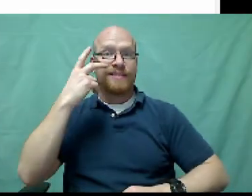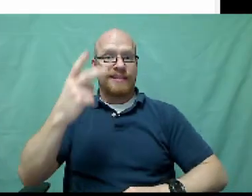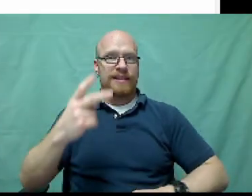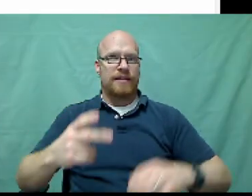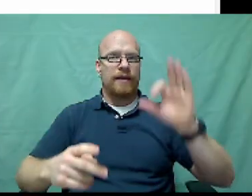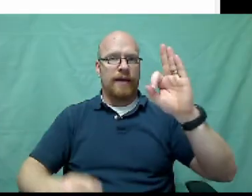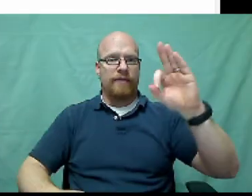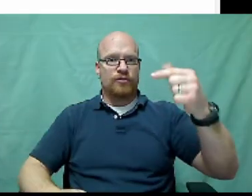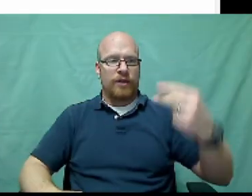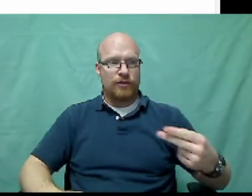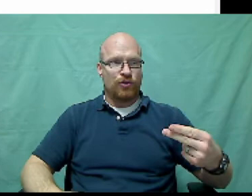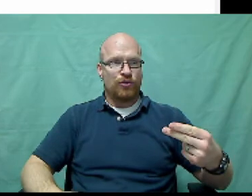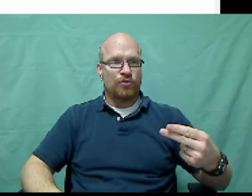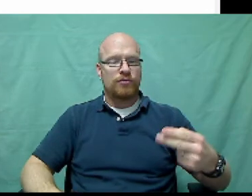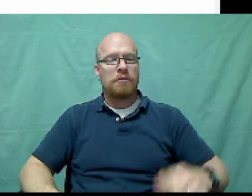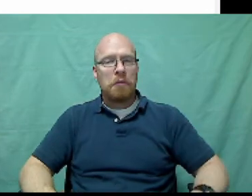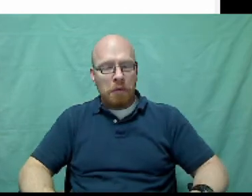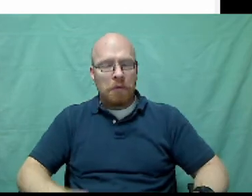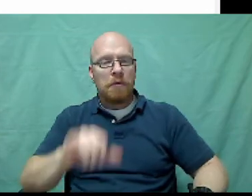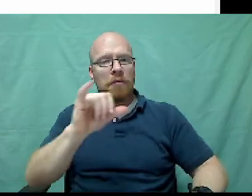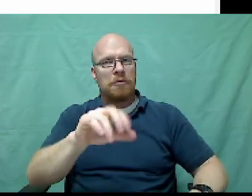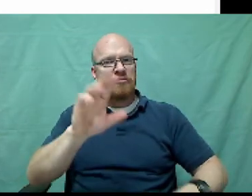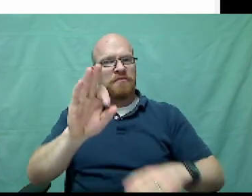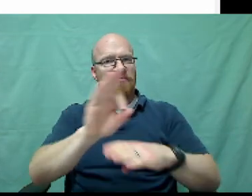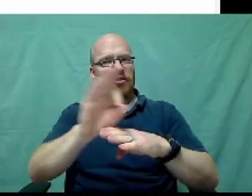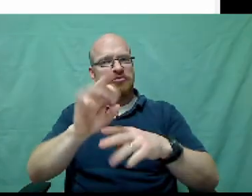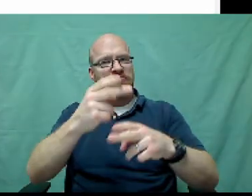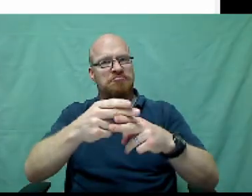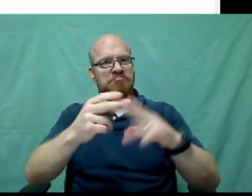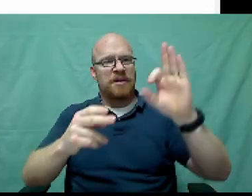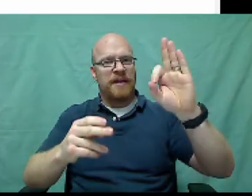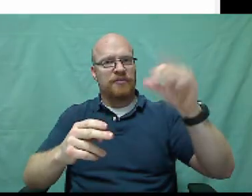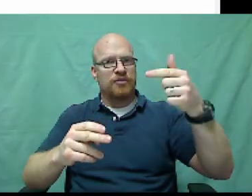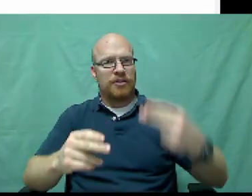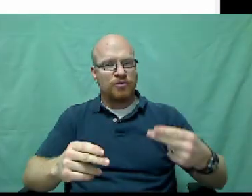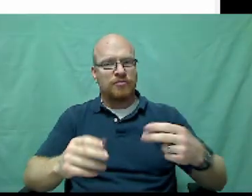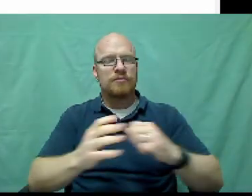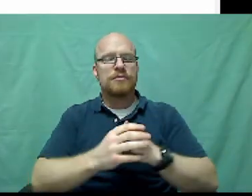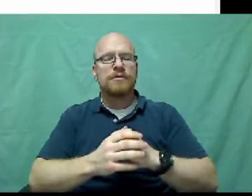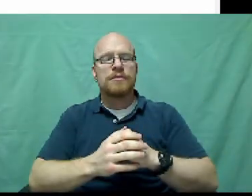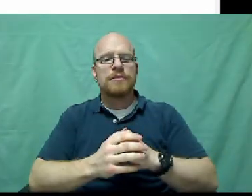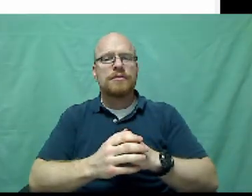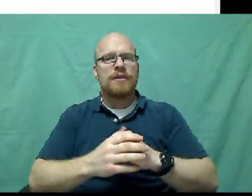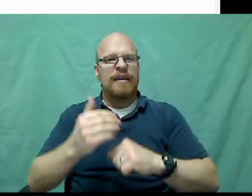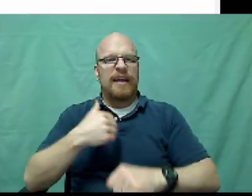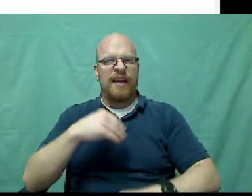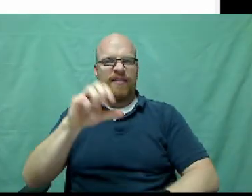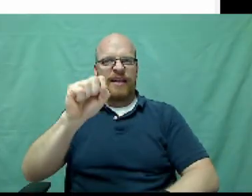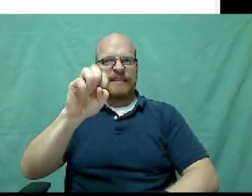Now, we can see we have several relations, f, g, and h.